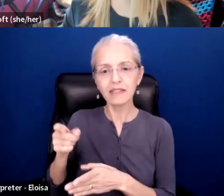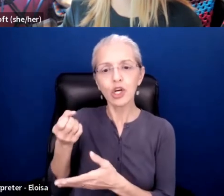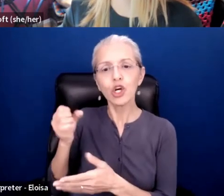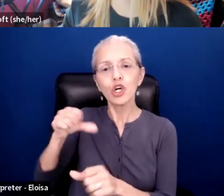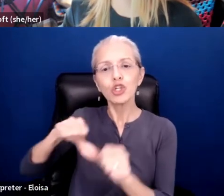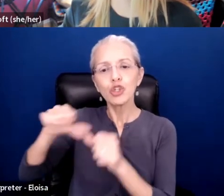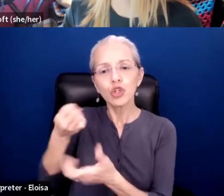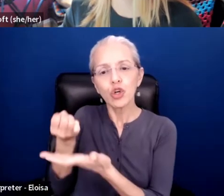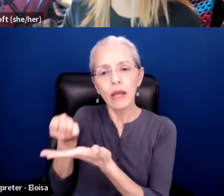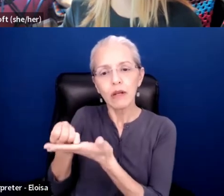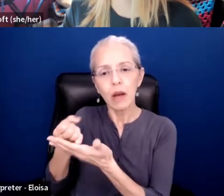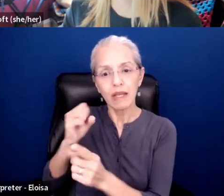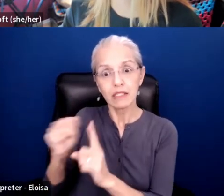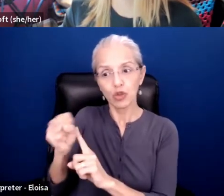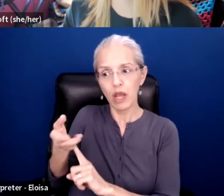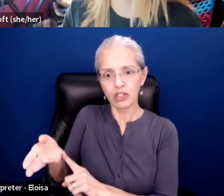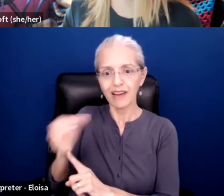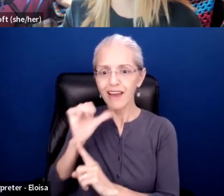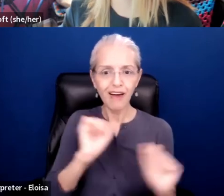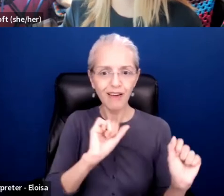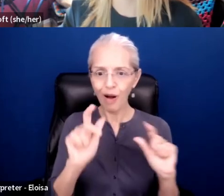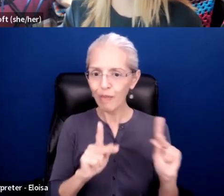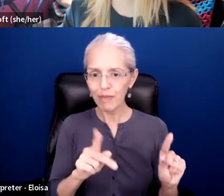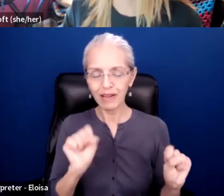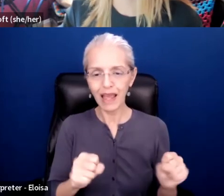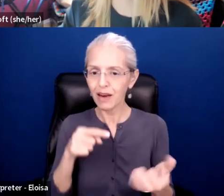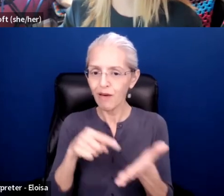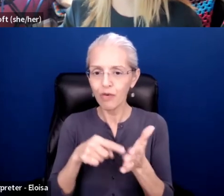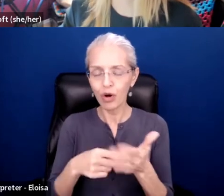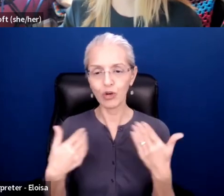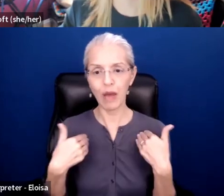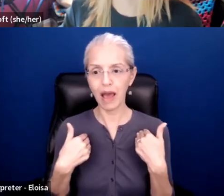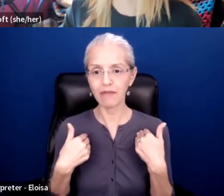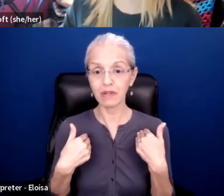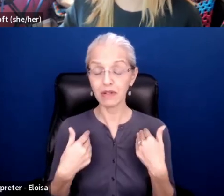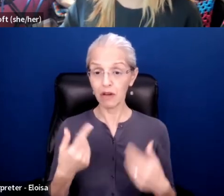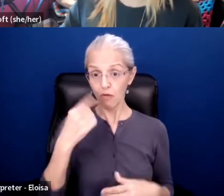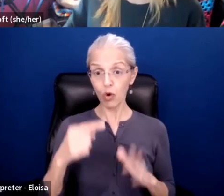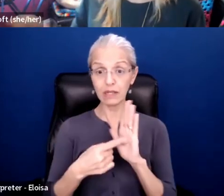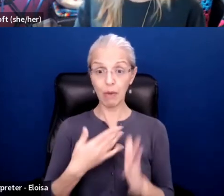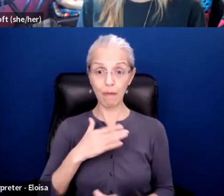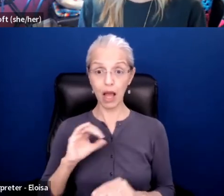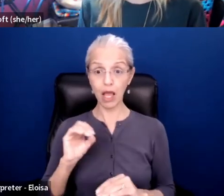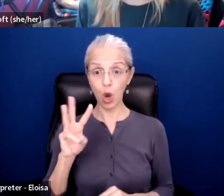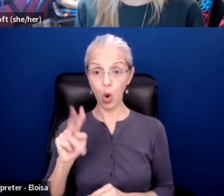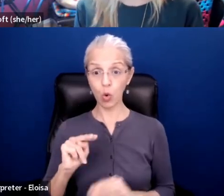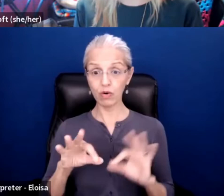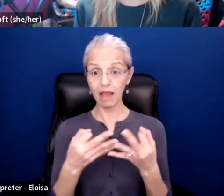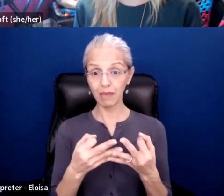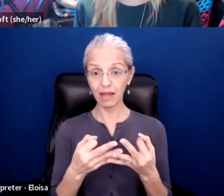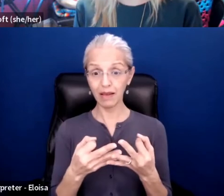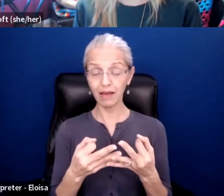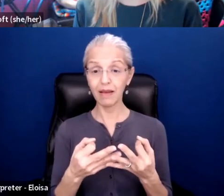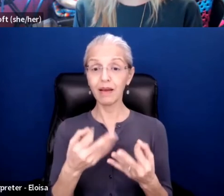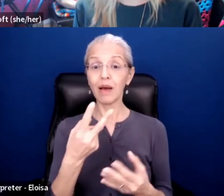socioeconomic situation, right? Not everybody can afford to have, you know, in my own family, both people and, you know, my